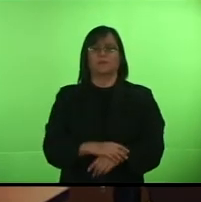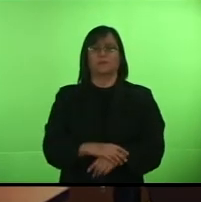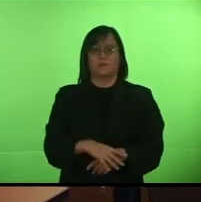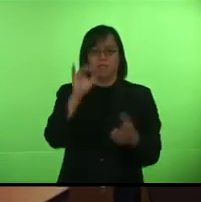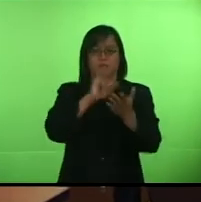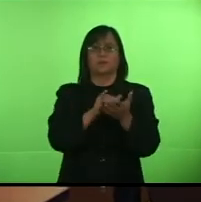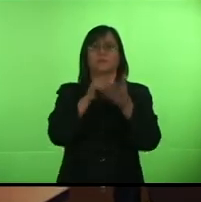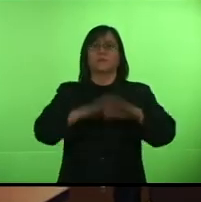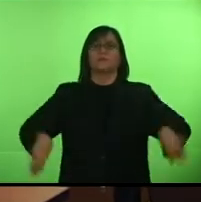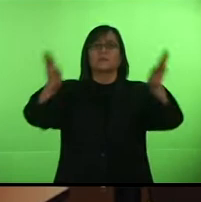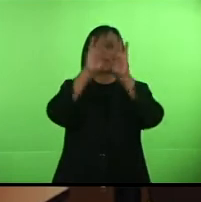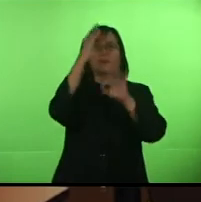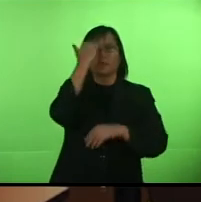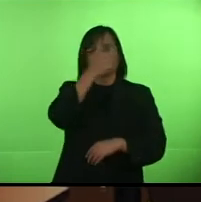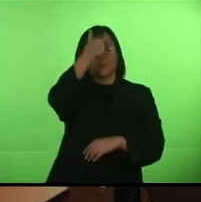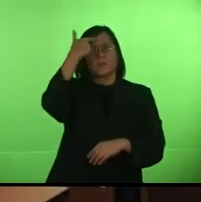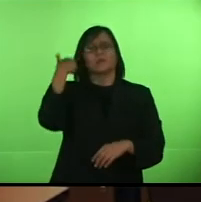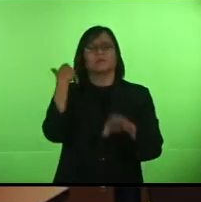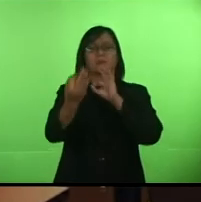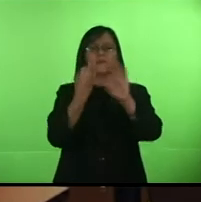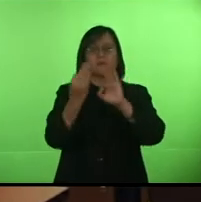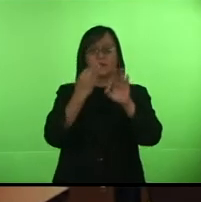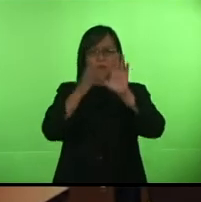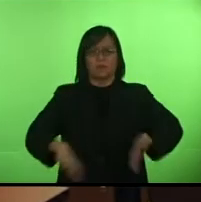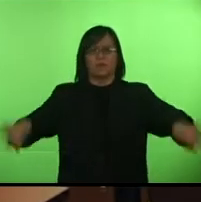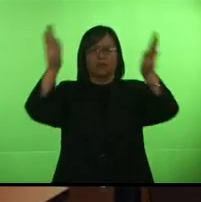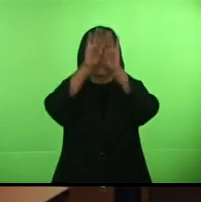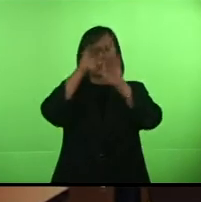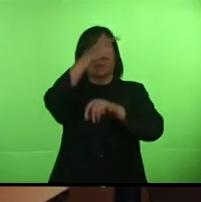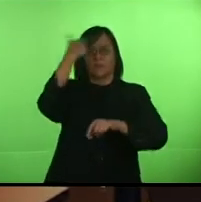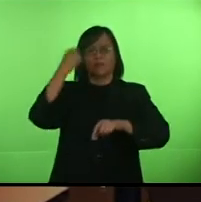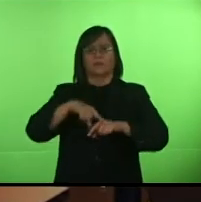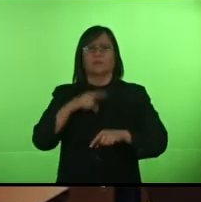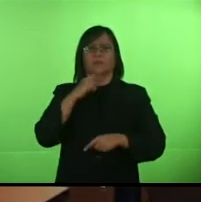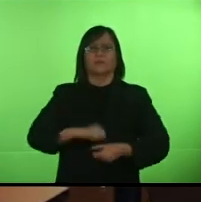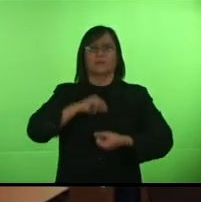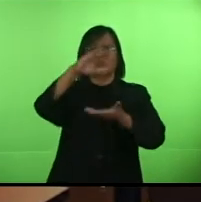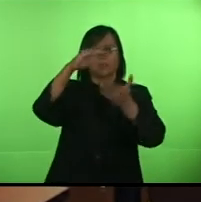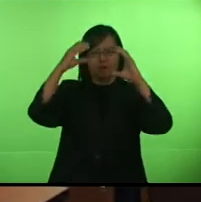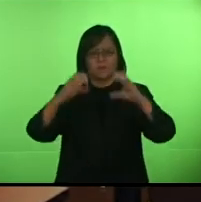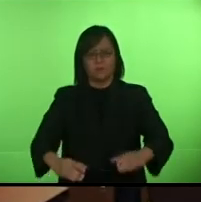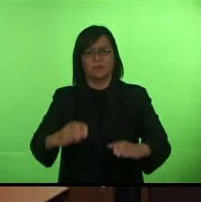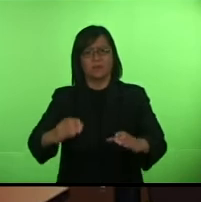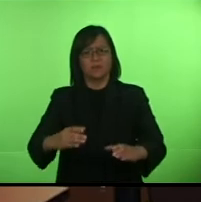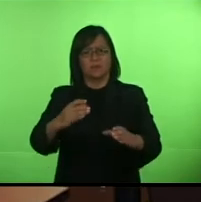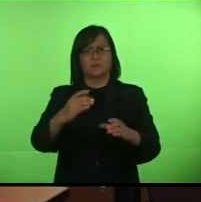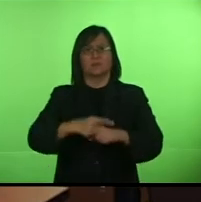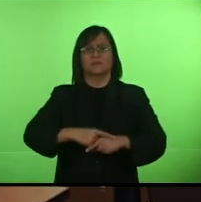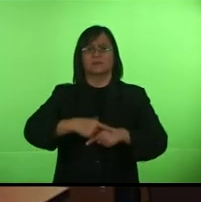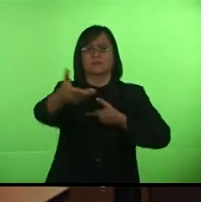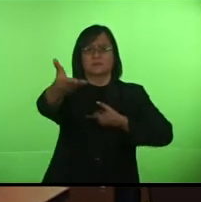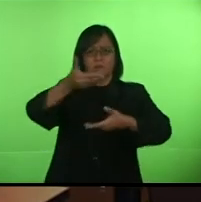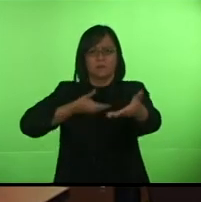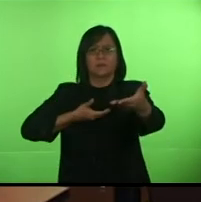is because feedback is important as it enables confirmation of understanding to be made by